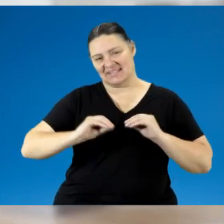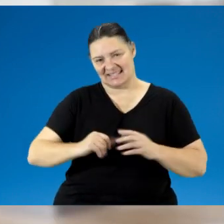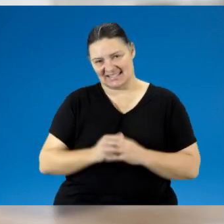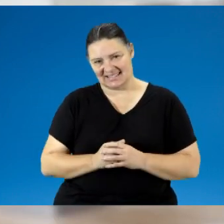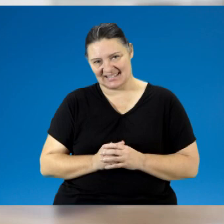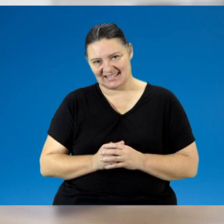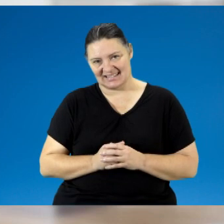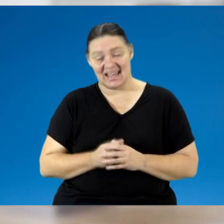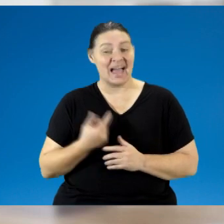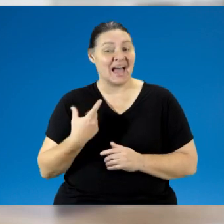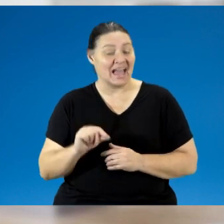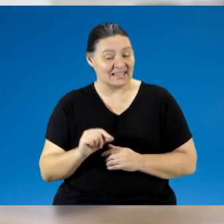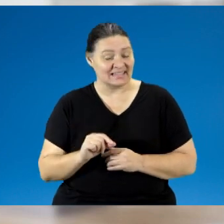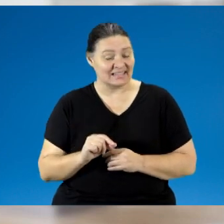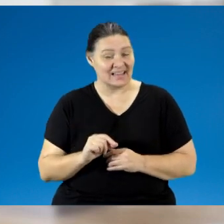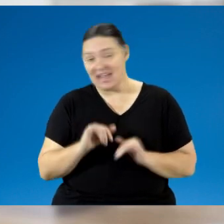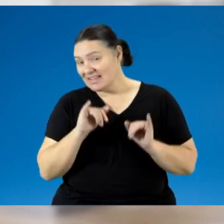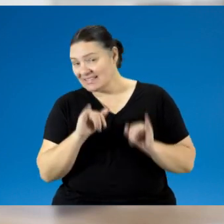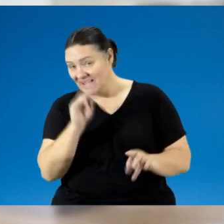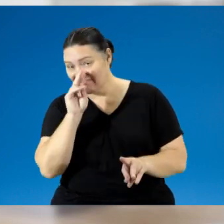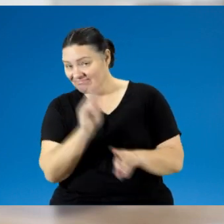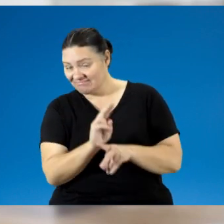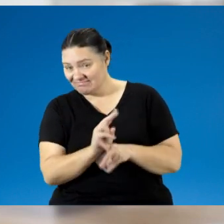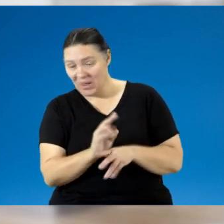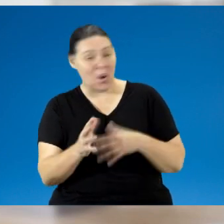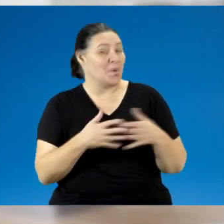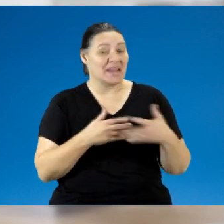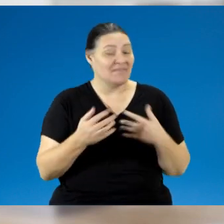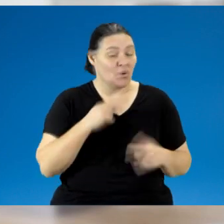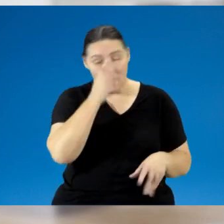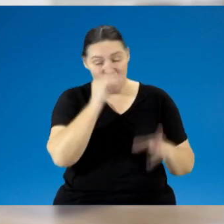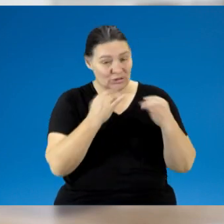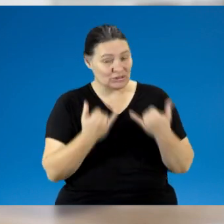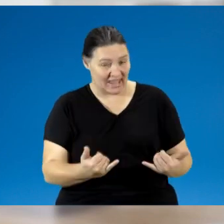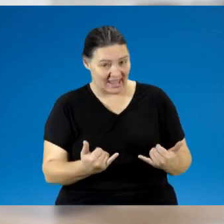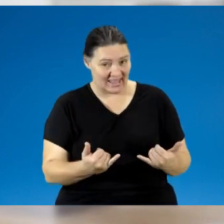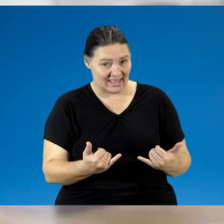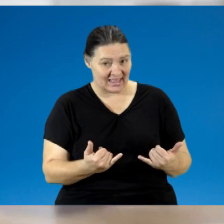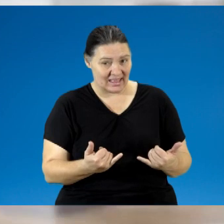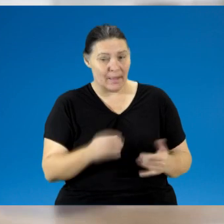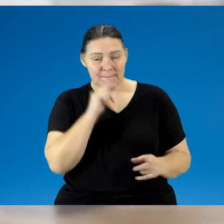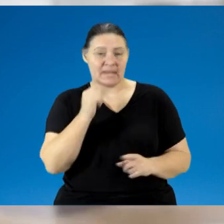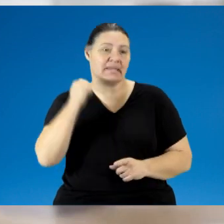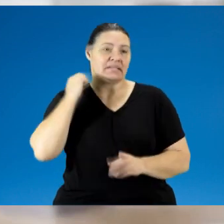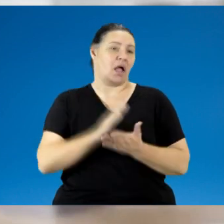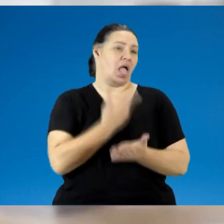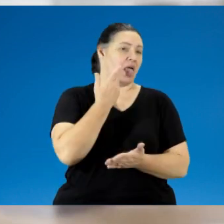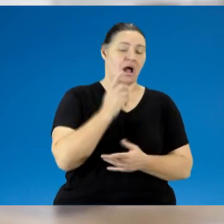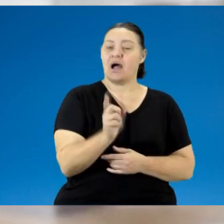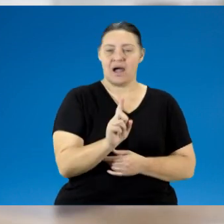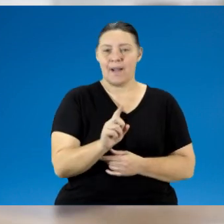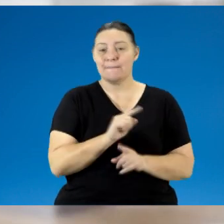our lesson. And remember to stay tuned into our channel. Whatever it is that you learned today does not nullify